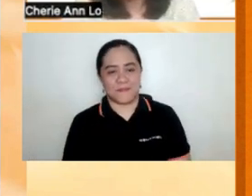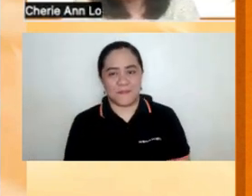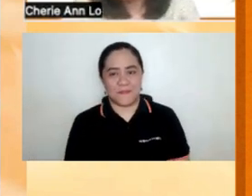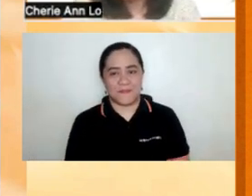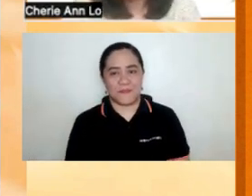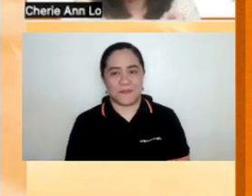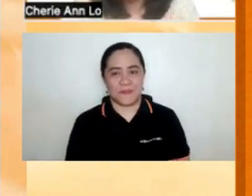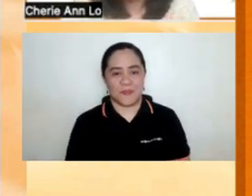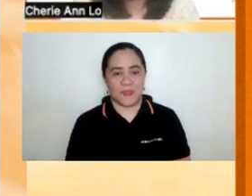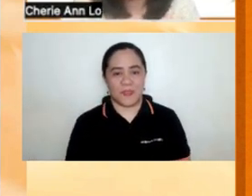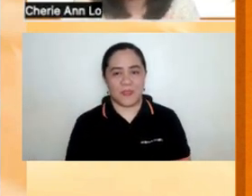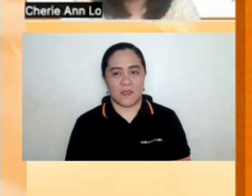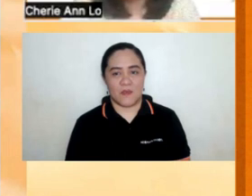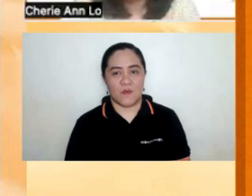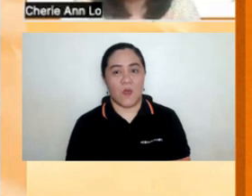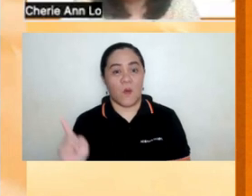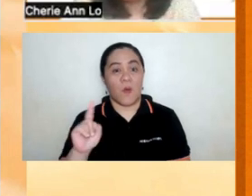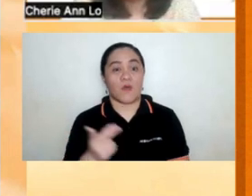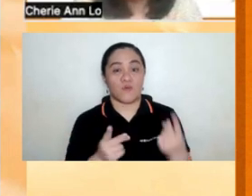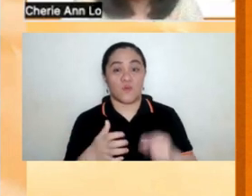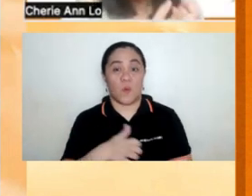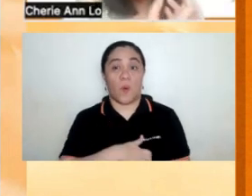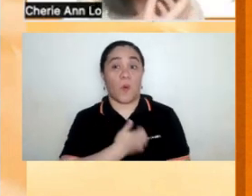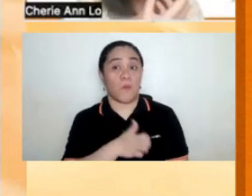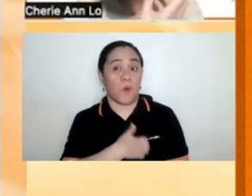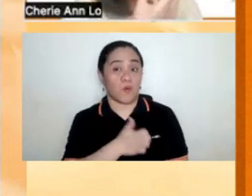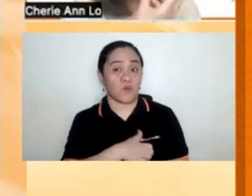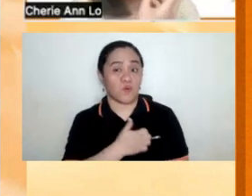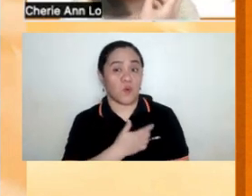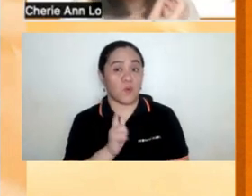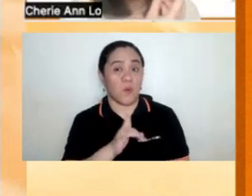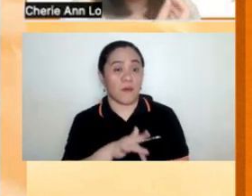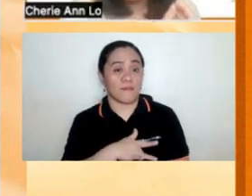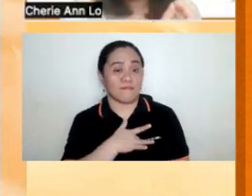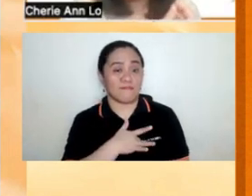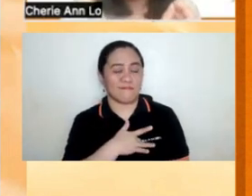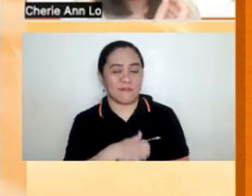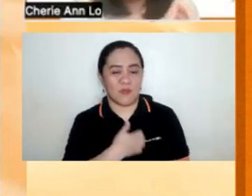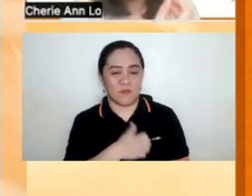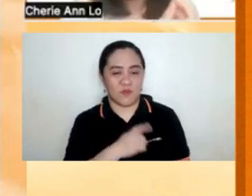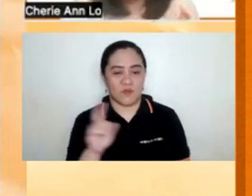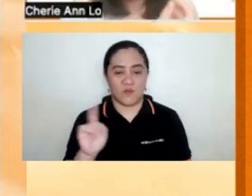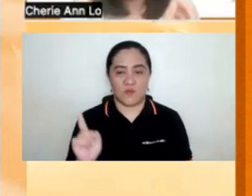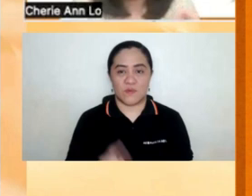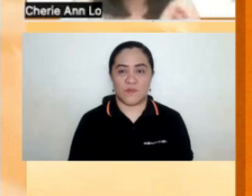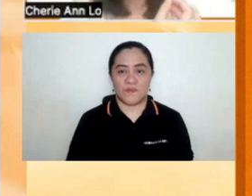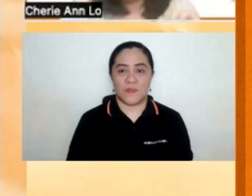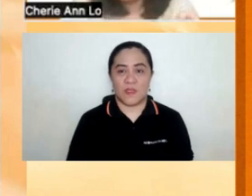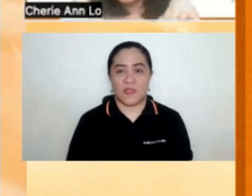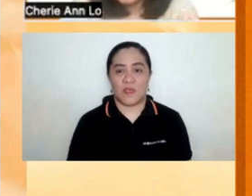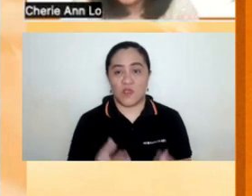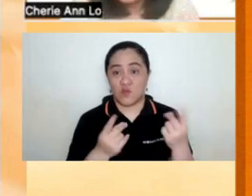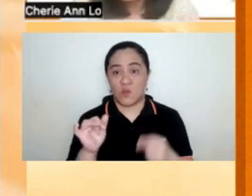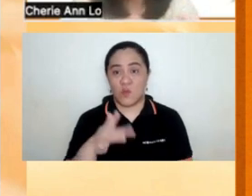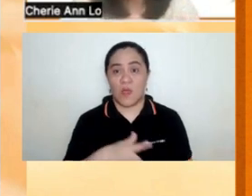has the amygdala, the limbic brain, or the emotional brain. So this is the part of the brain that is mostly activated when we are